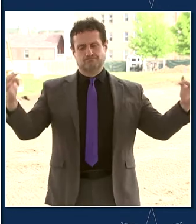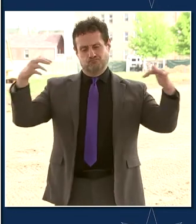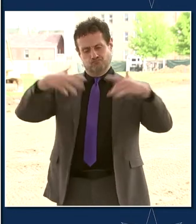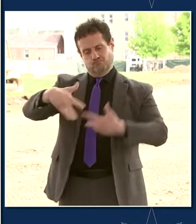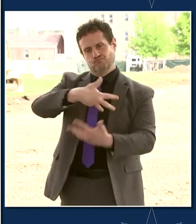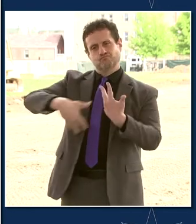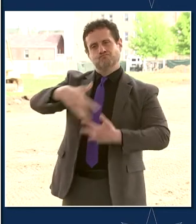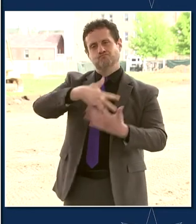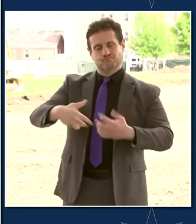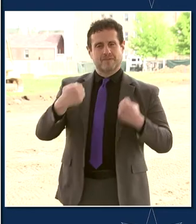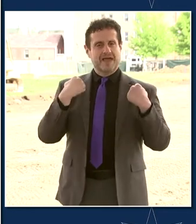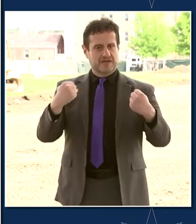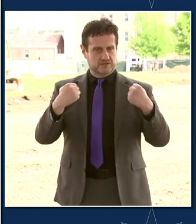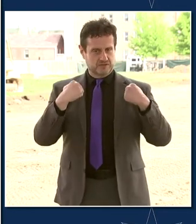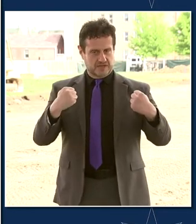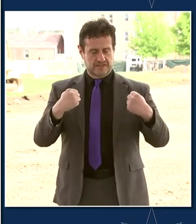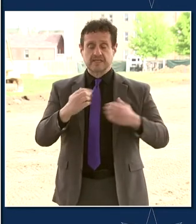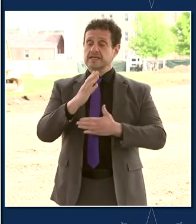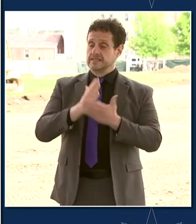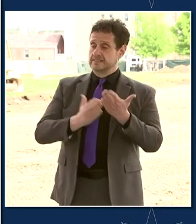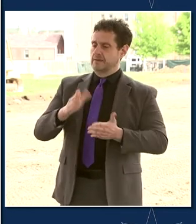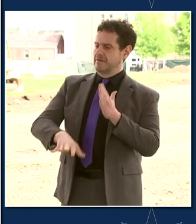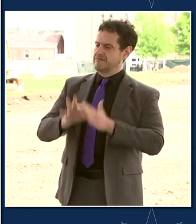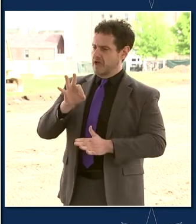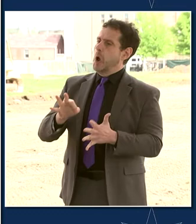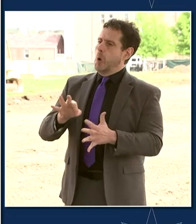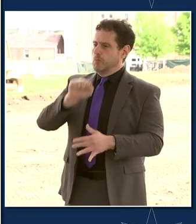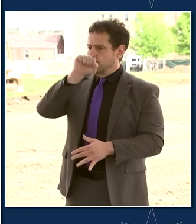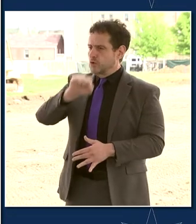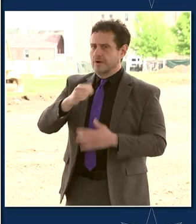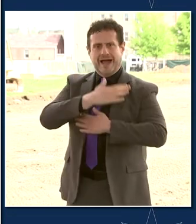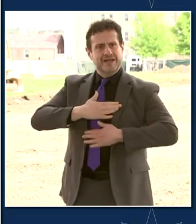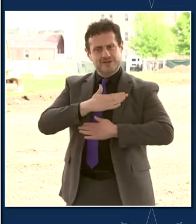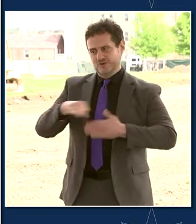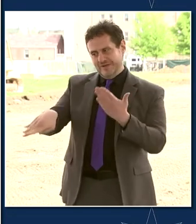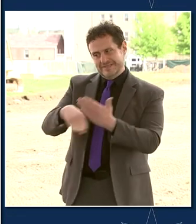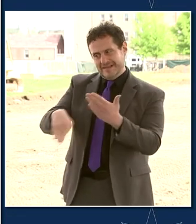and exercise. Some may even discover a love for soccer that